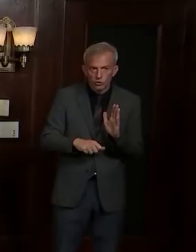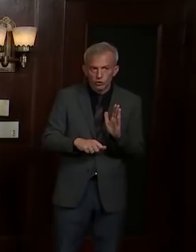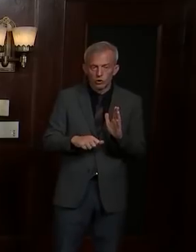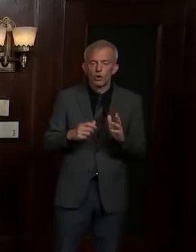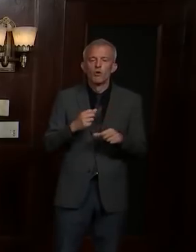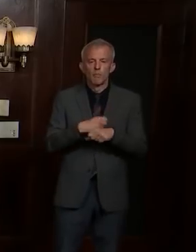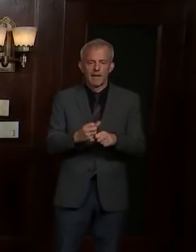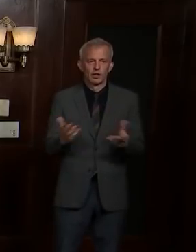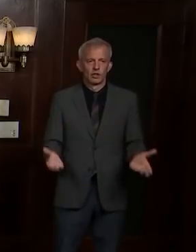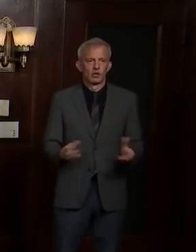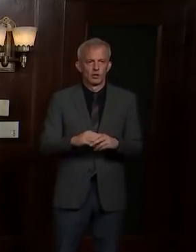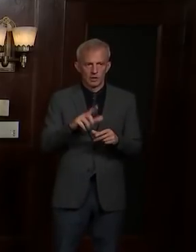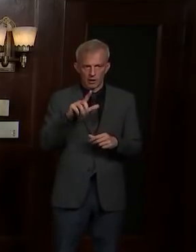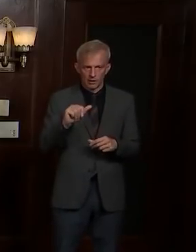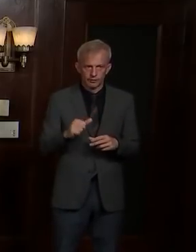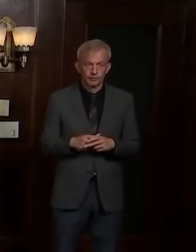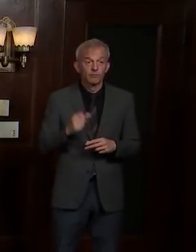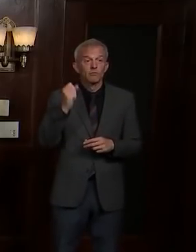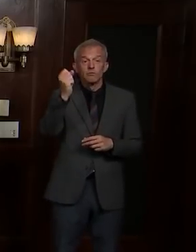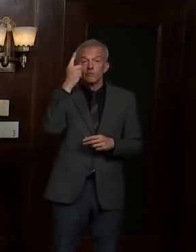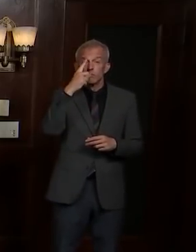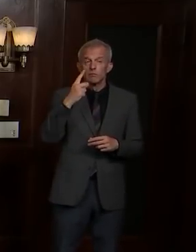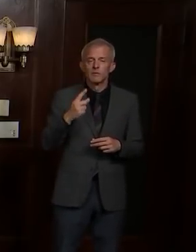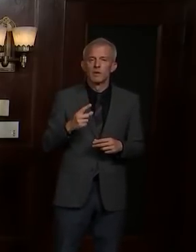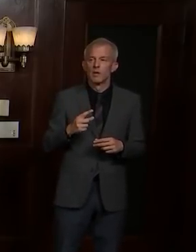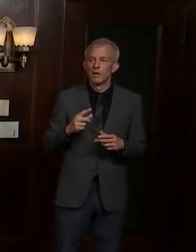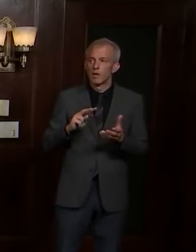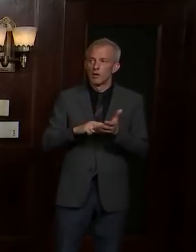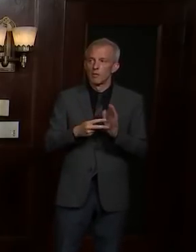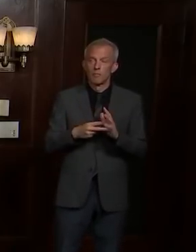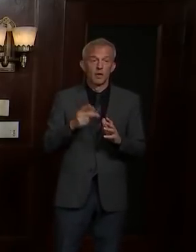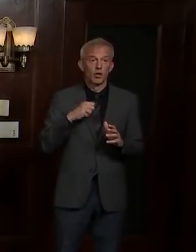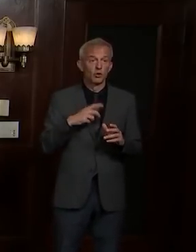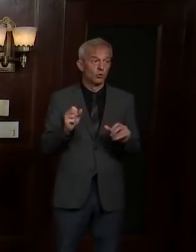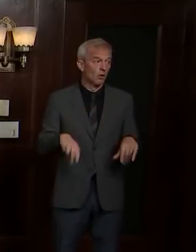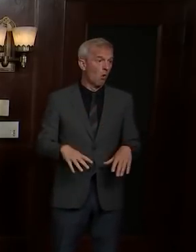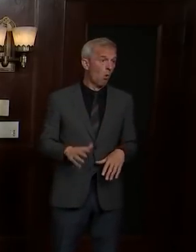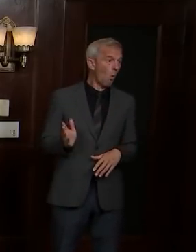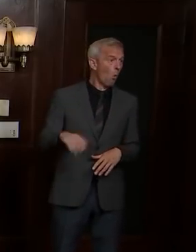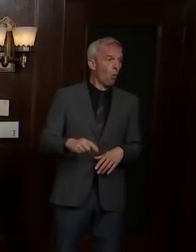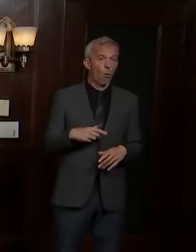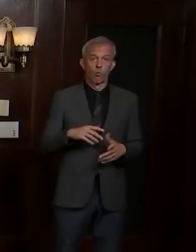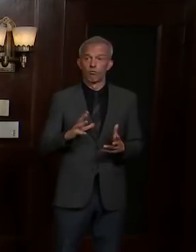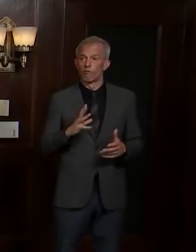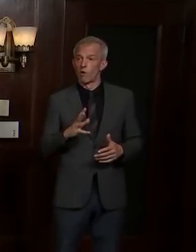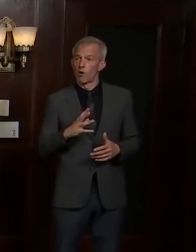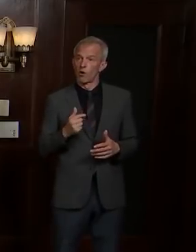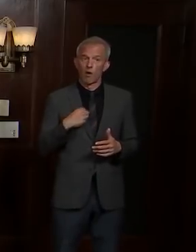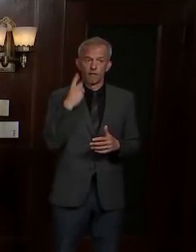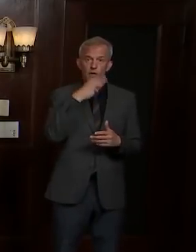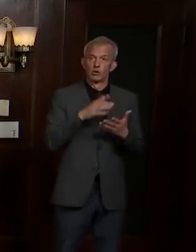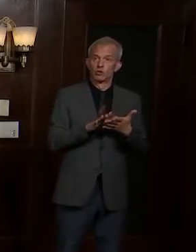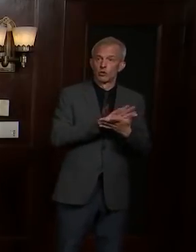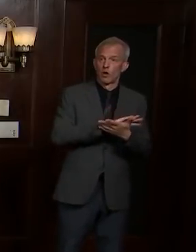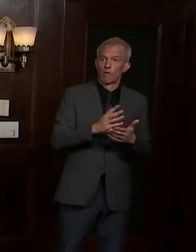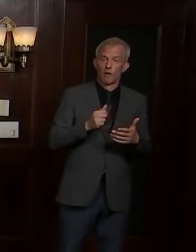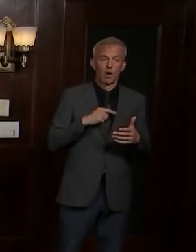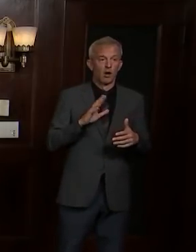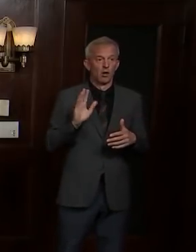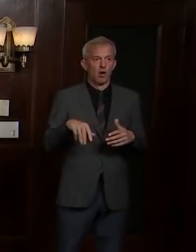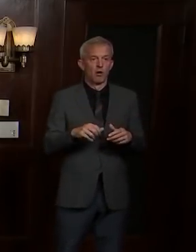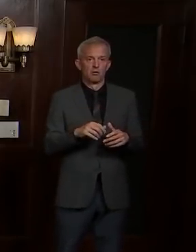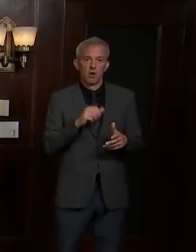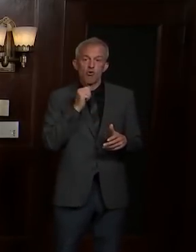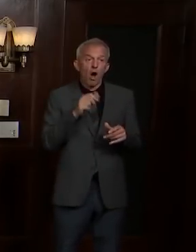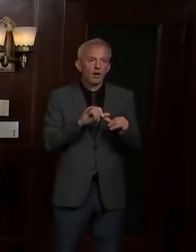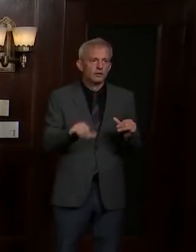for folks to use. And this is not an excuse, by the way, to break out of the stay-at-home order. Now that you have a mask on, it's not time for you to go out